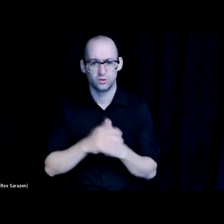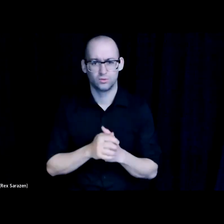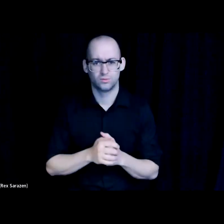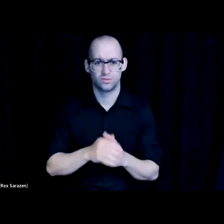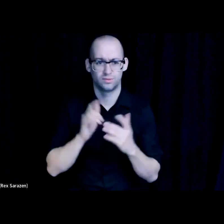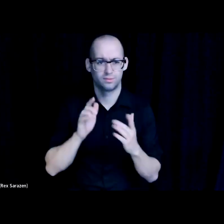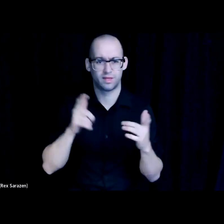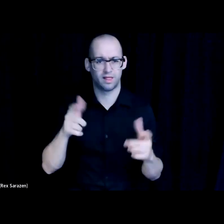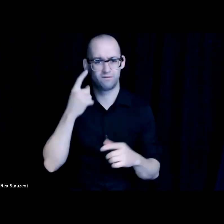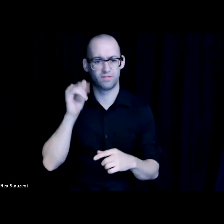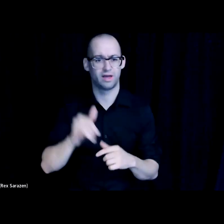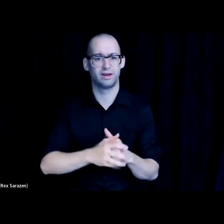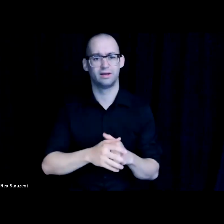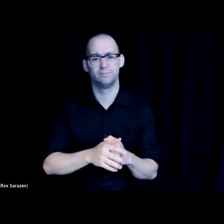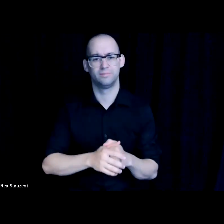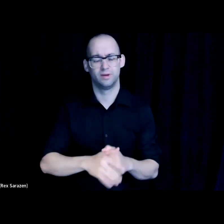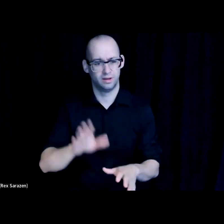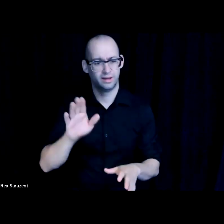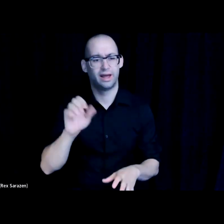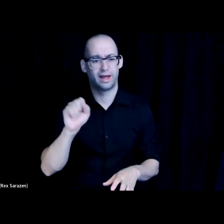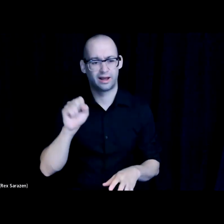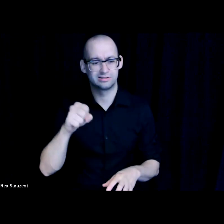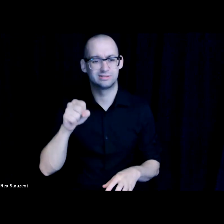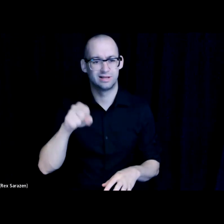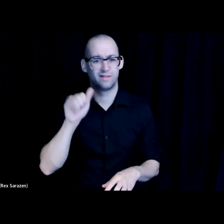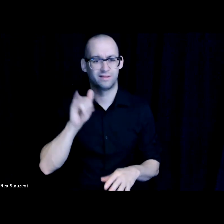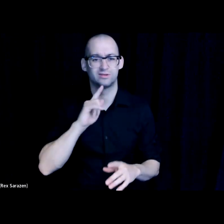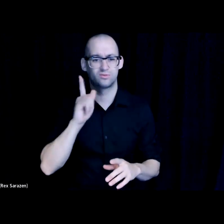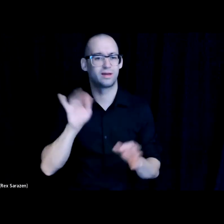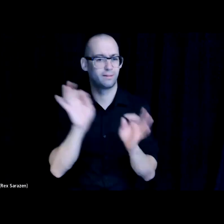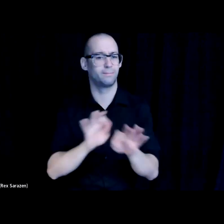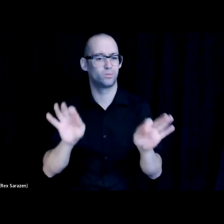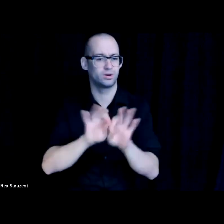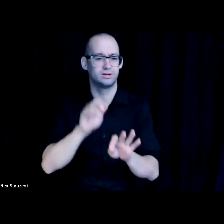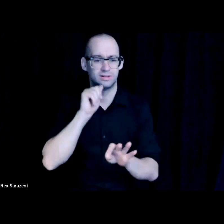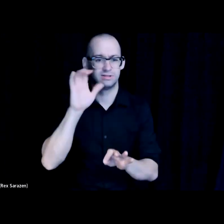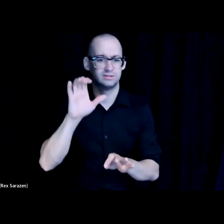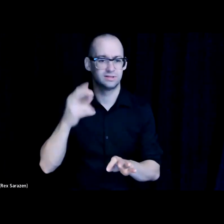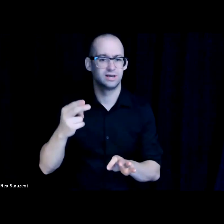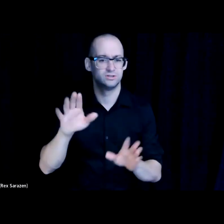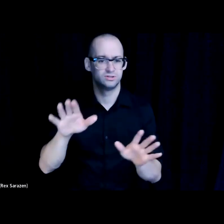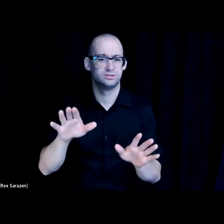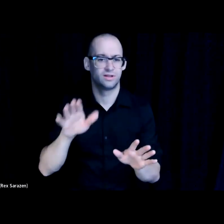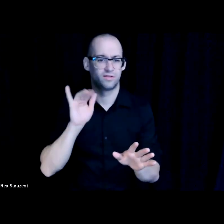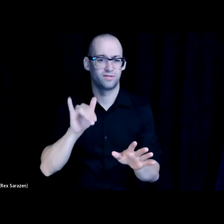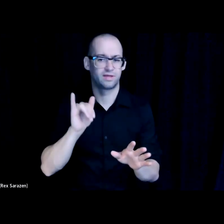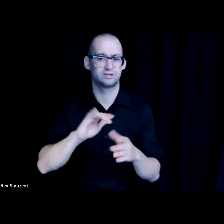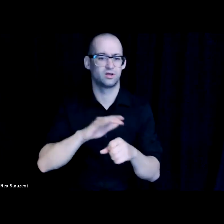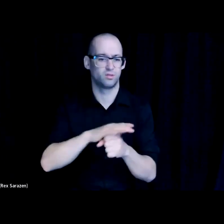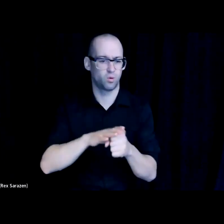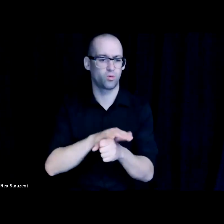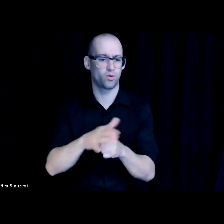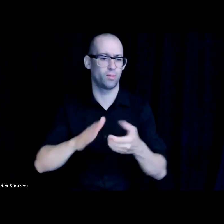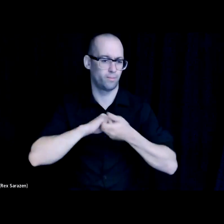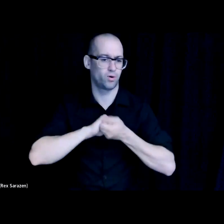much. Yeah, I think that's a really, again, an important point is it's not the CCHI logo that you'll see in any of these ads. It's the local partners where people